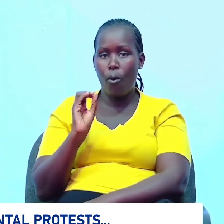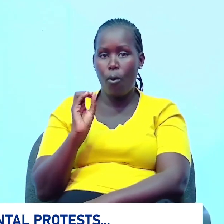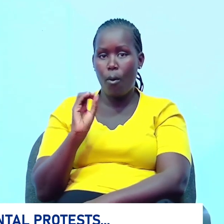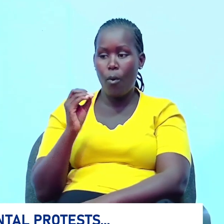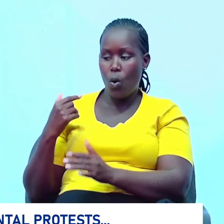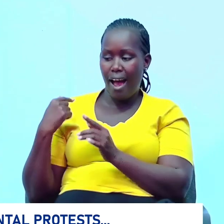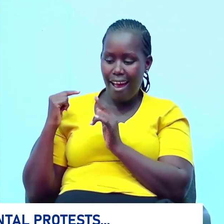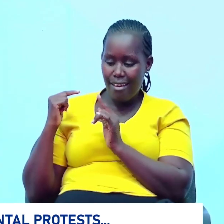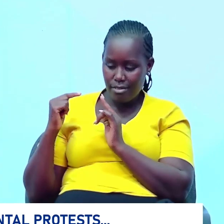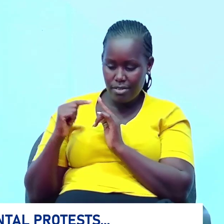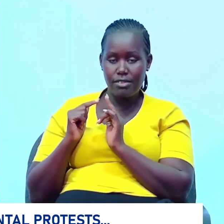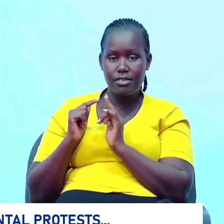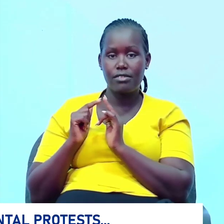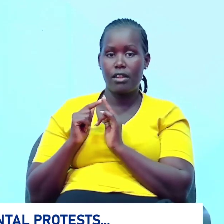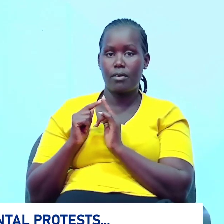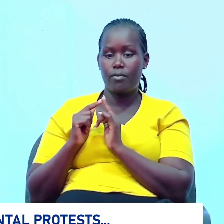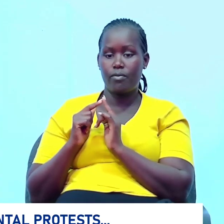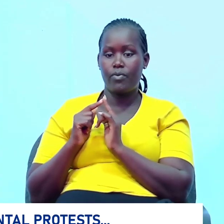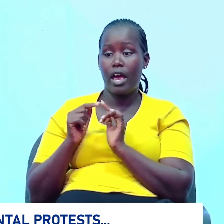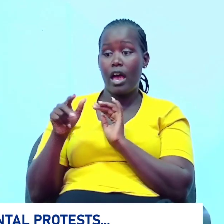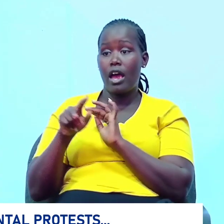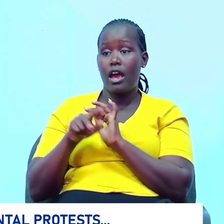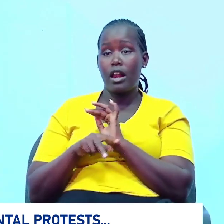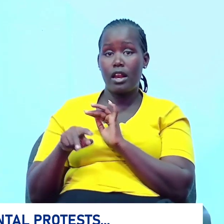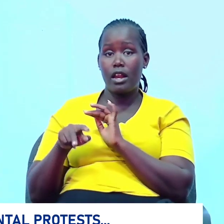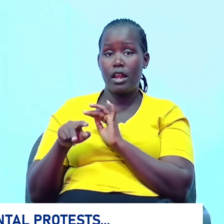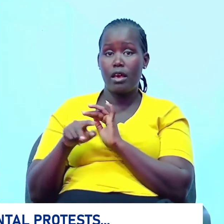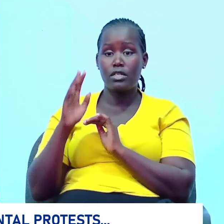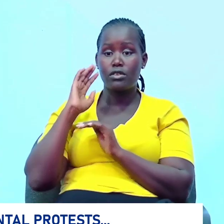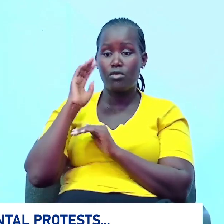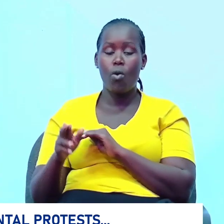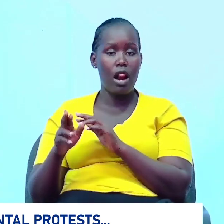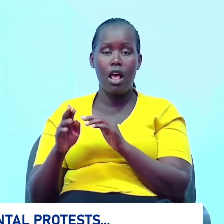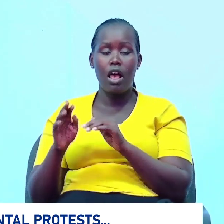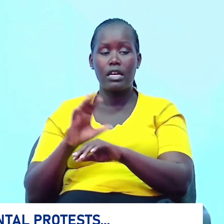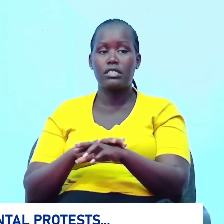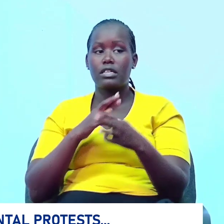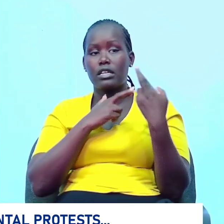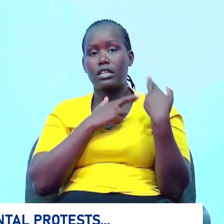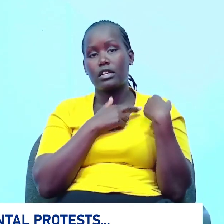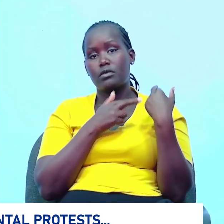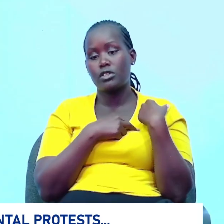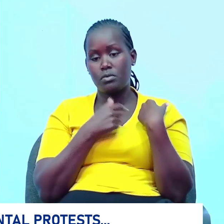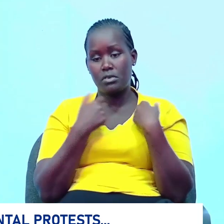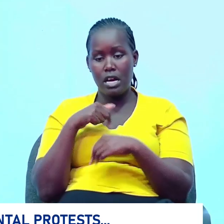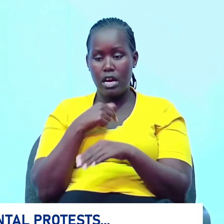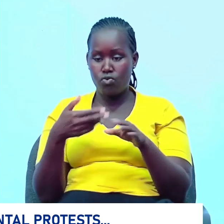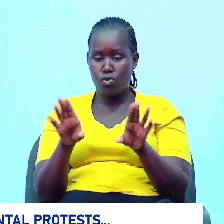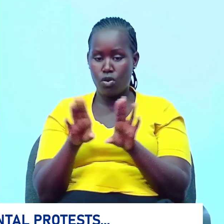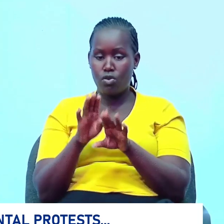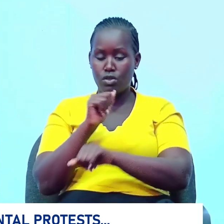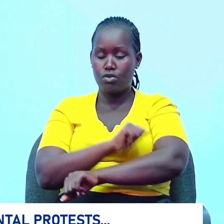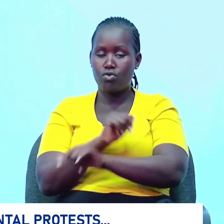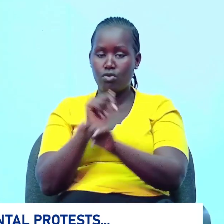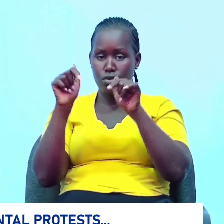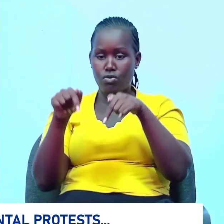mpaka mwalimu deputy atashikilia hiyo nyadhifa. Tulifunga leo shule,